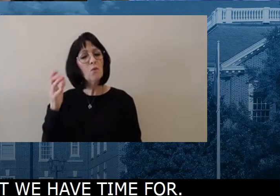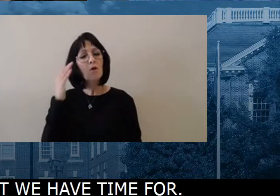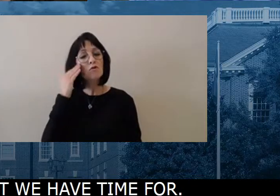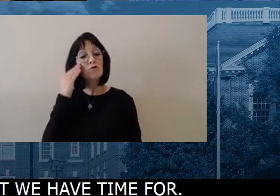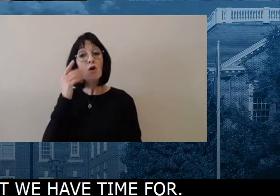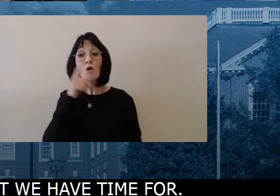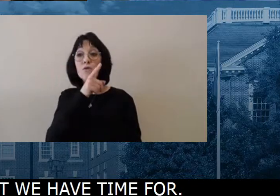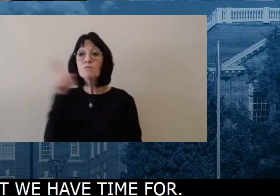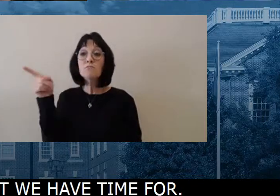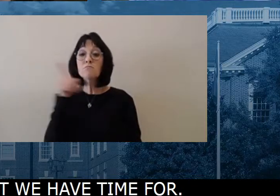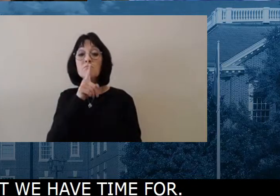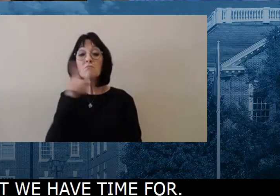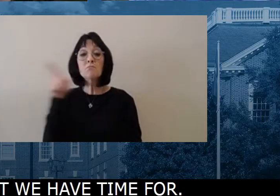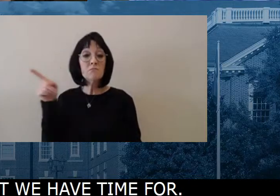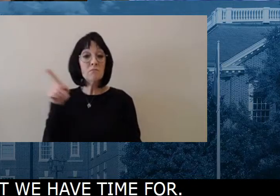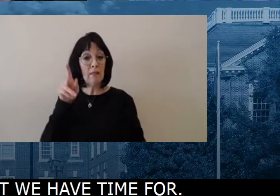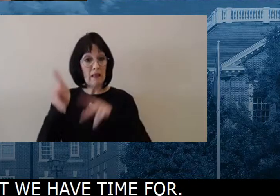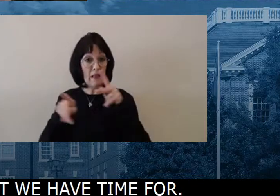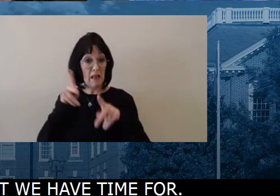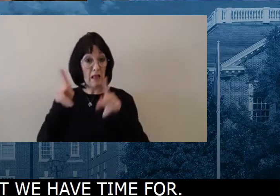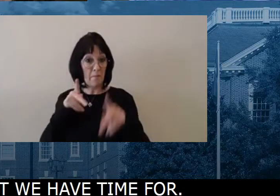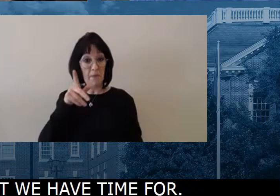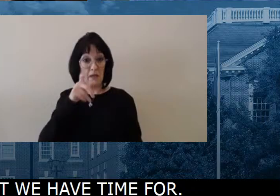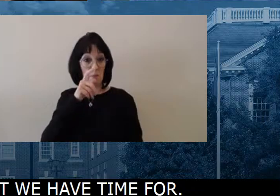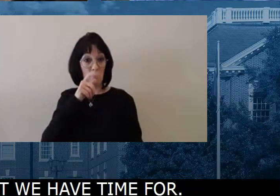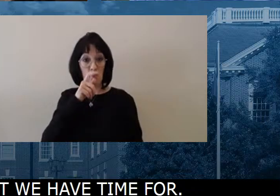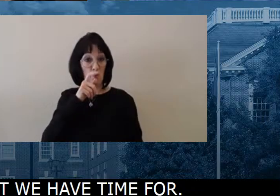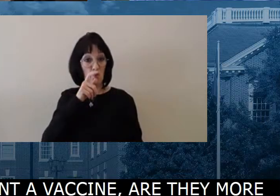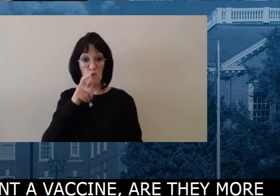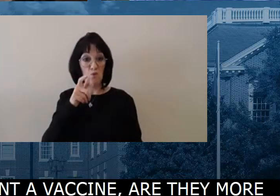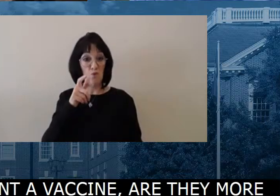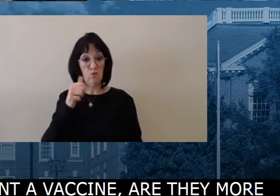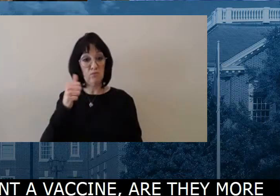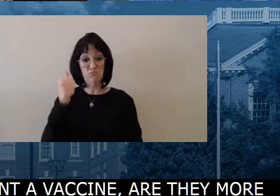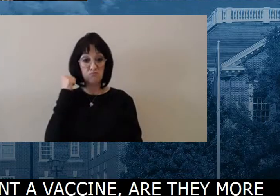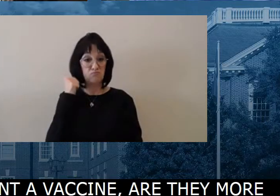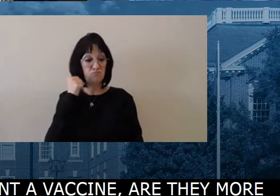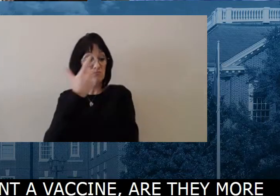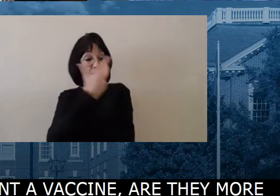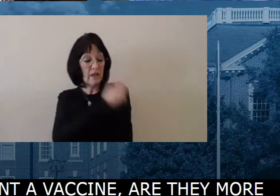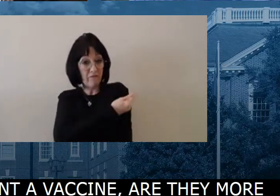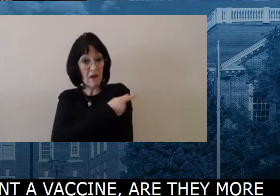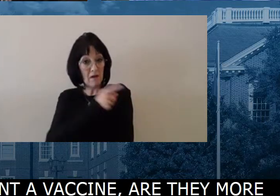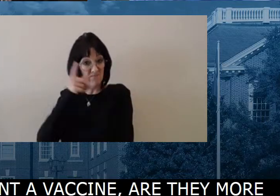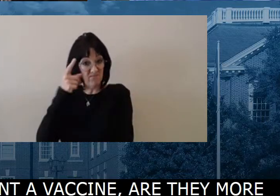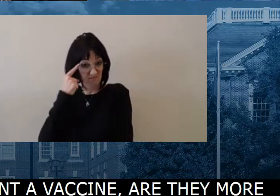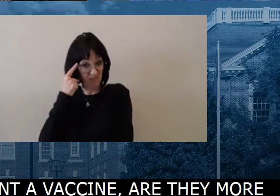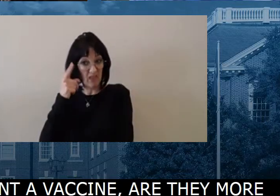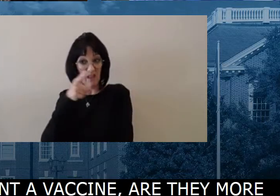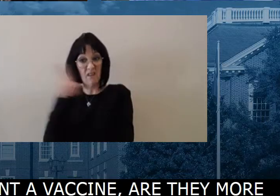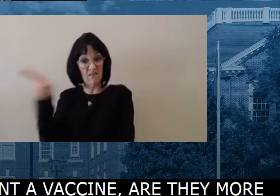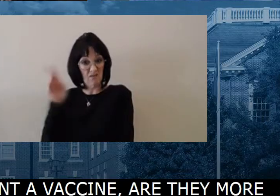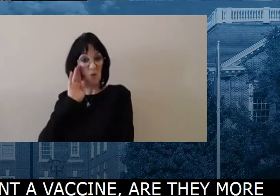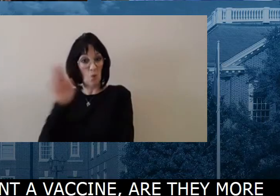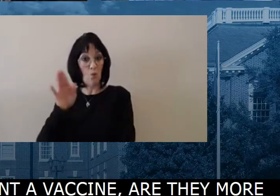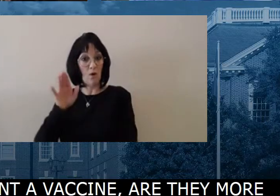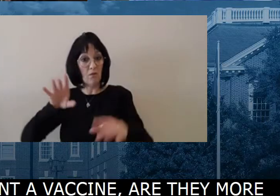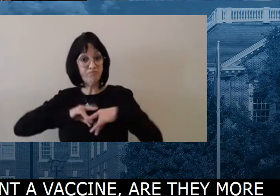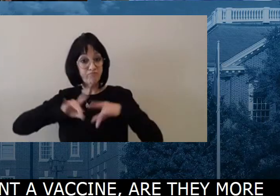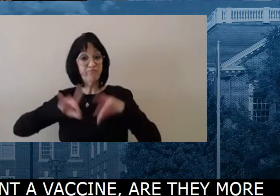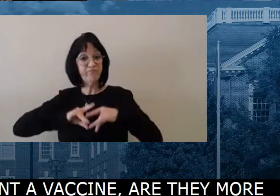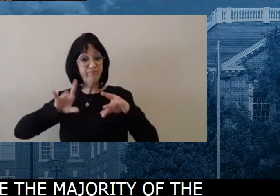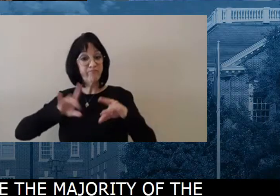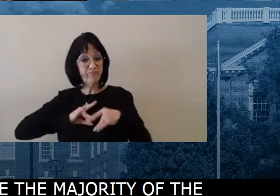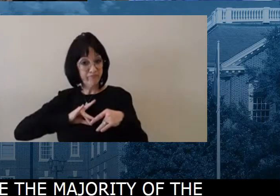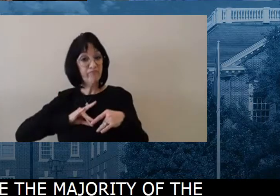more likely to catch the virus because the majority of the population is vaccinated, or will the virus be less likely to spread because so many